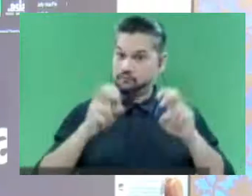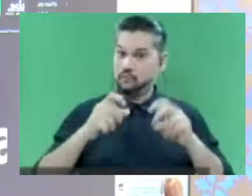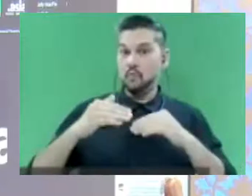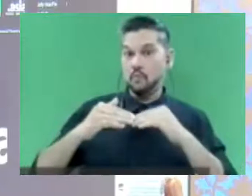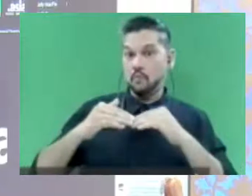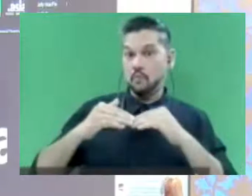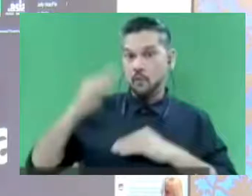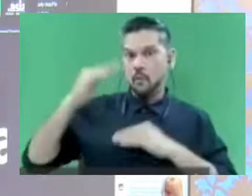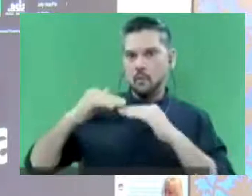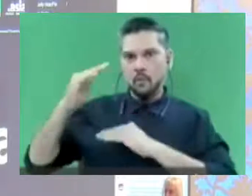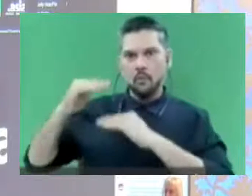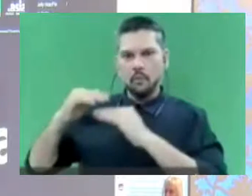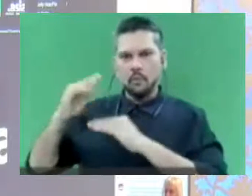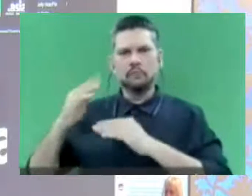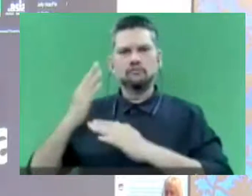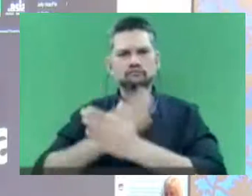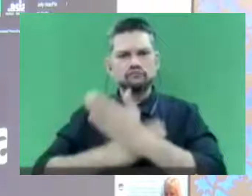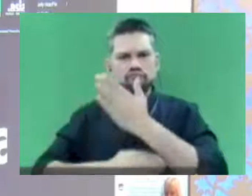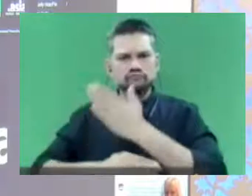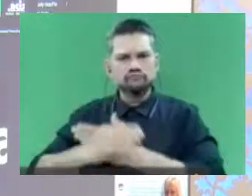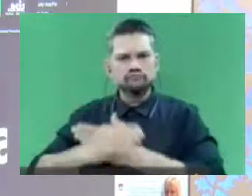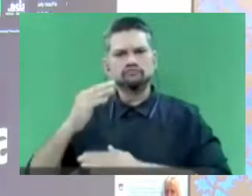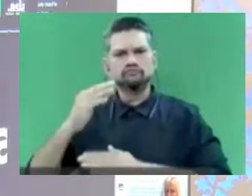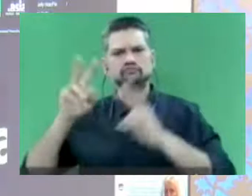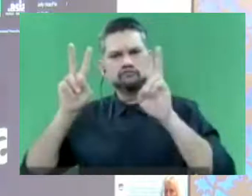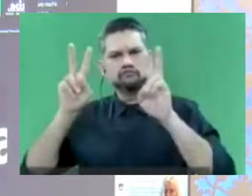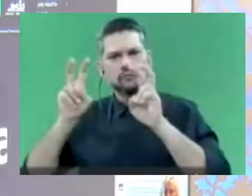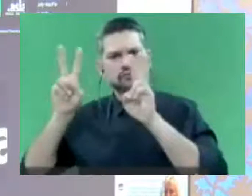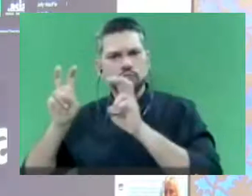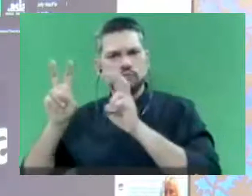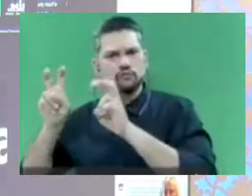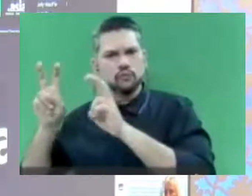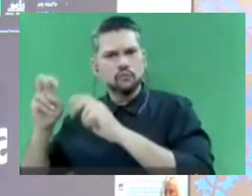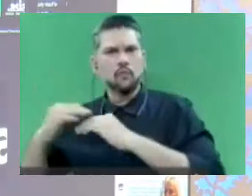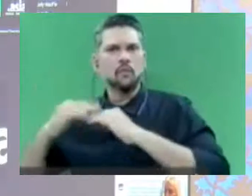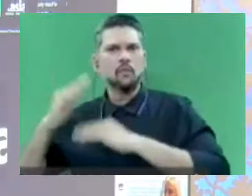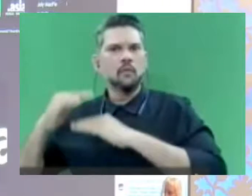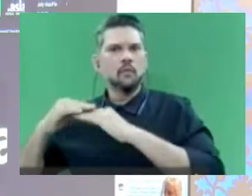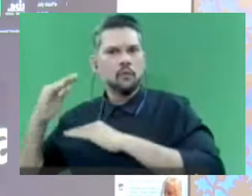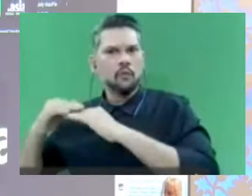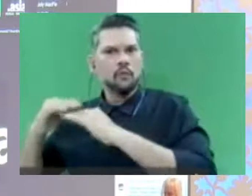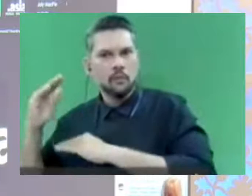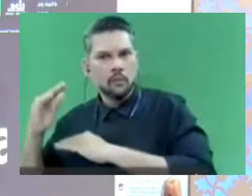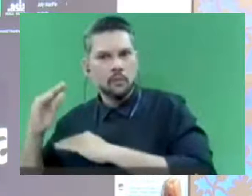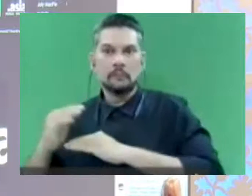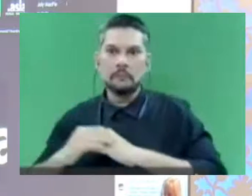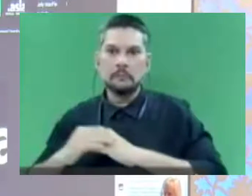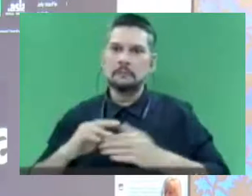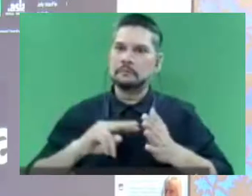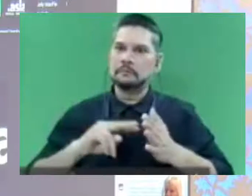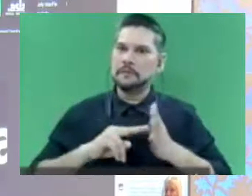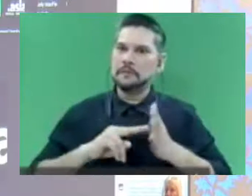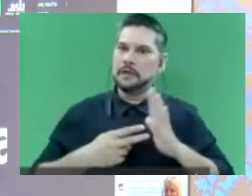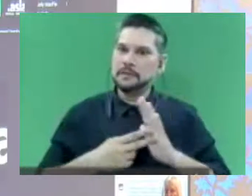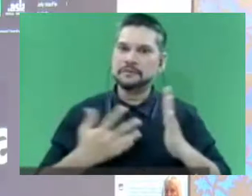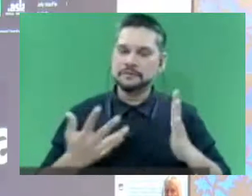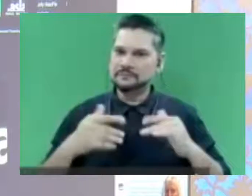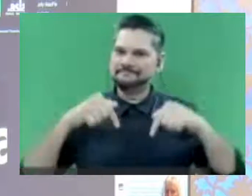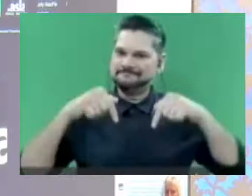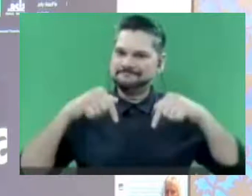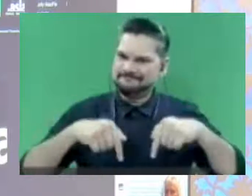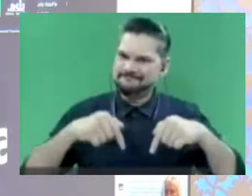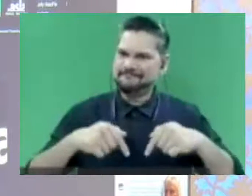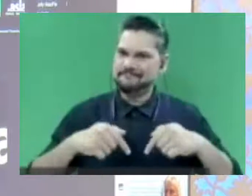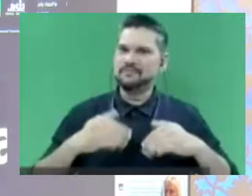ever before. So it just shows that there is more activity from